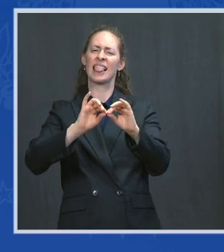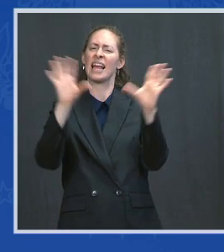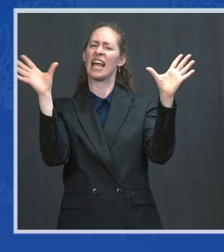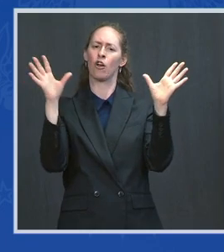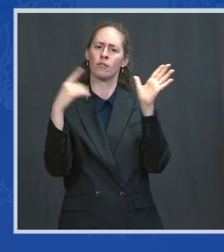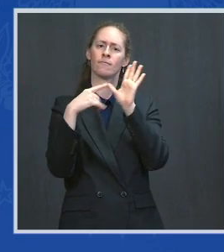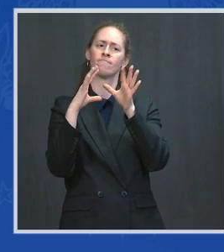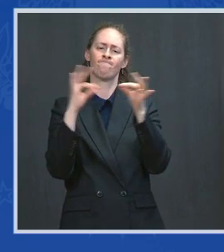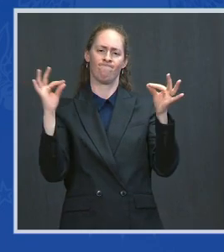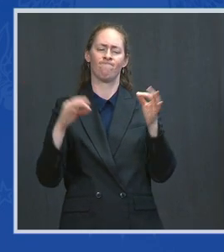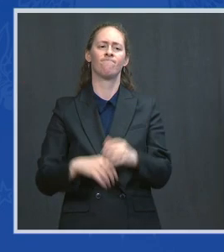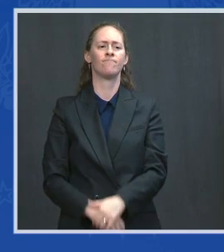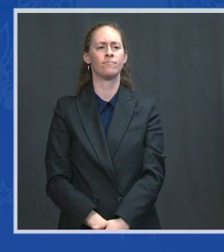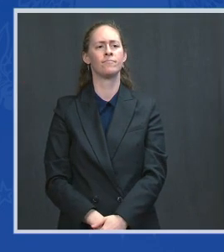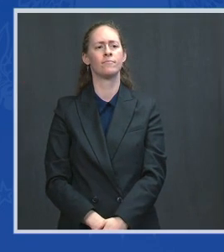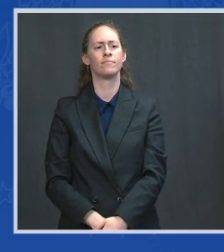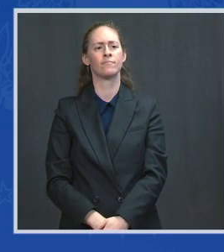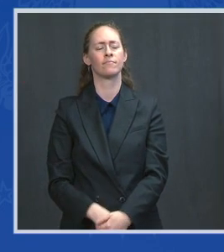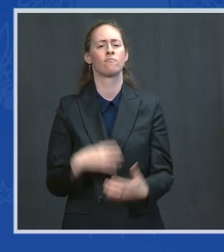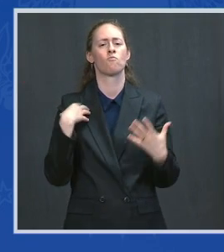Let me close with this.